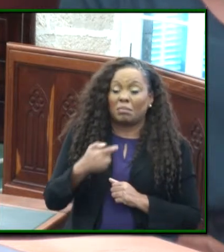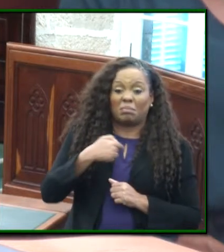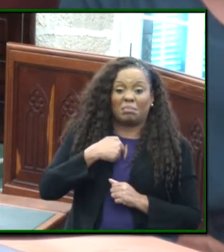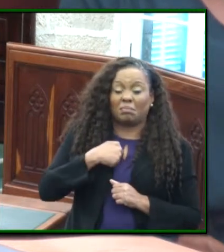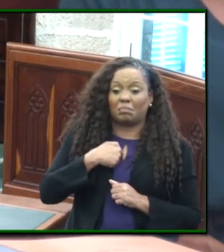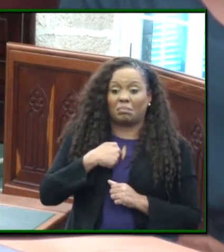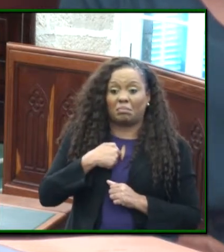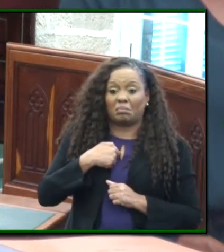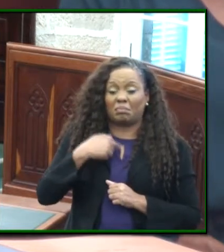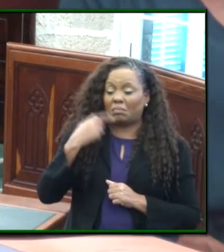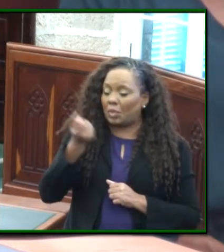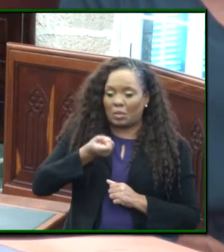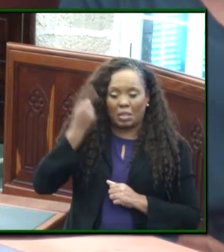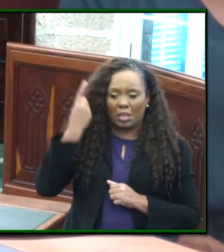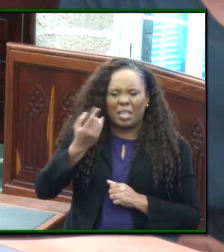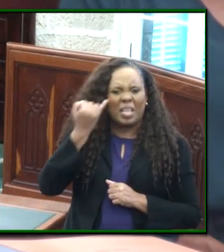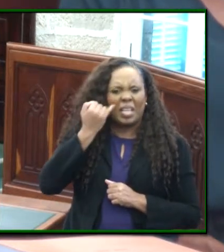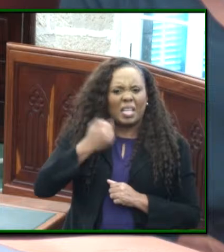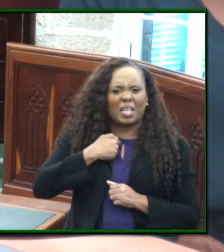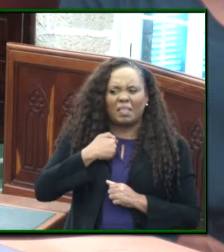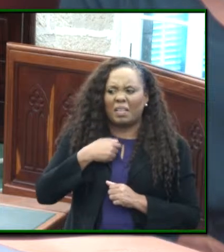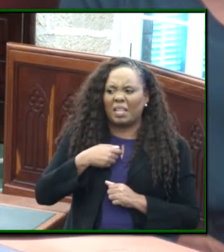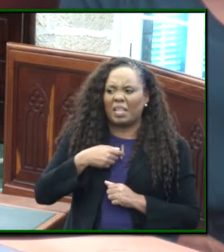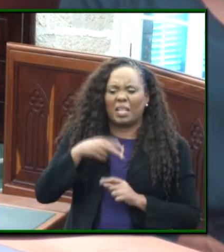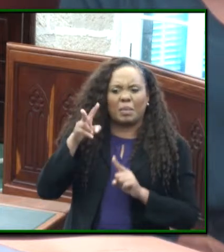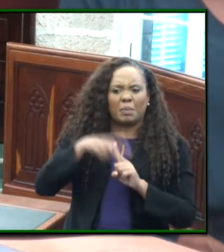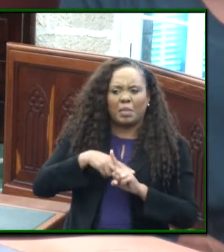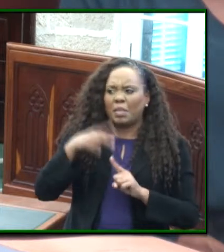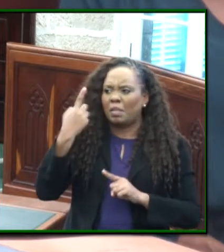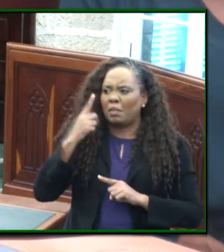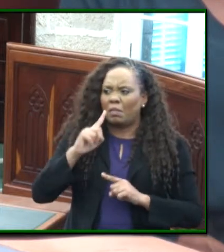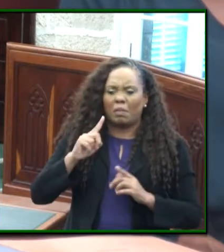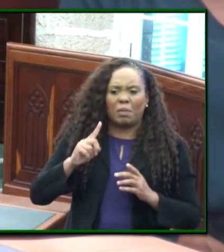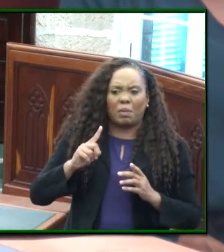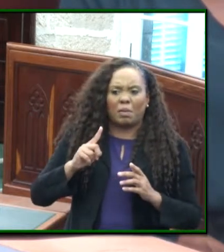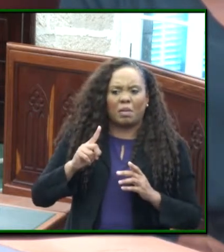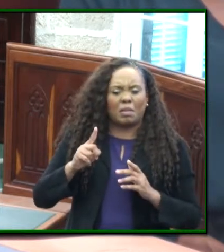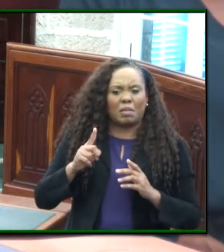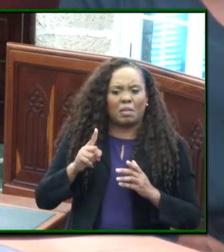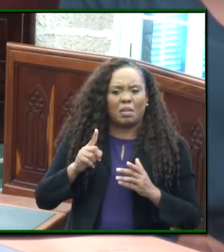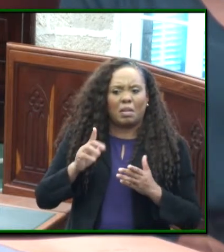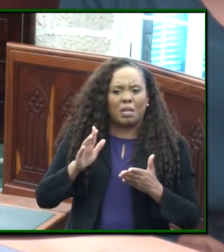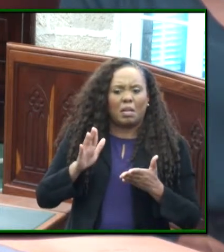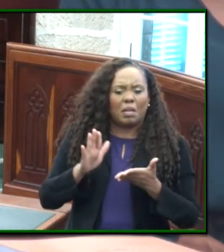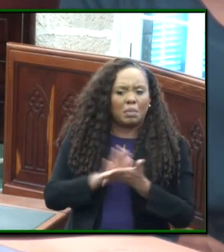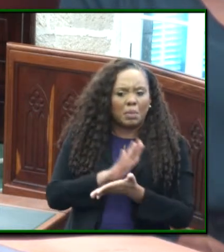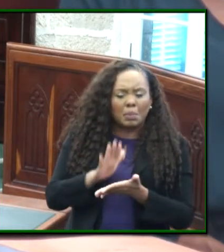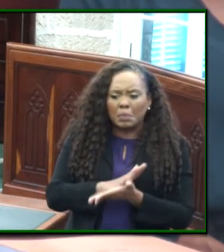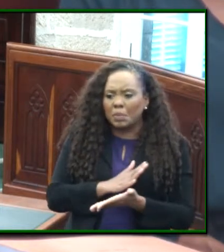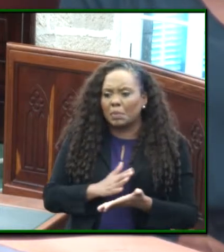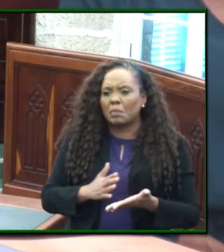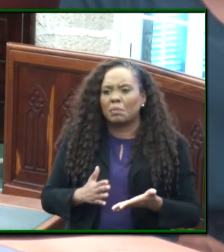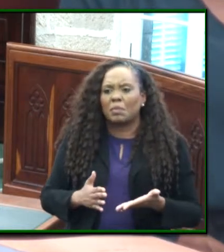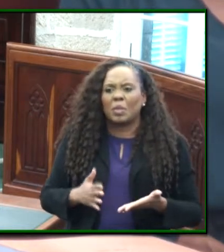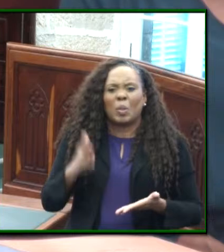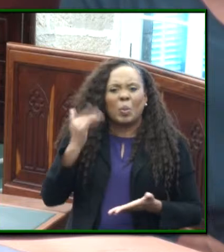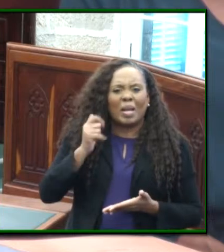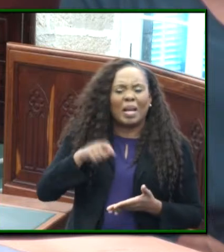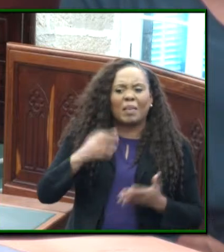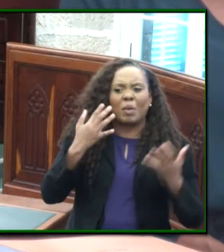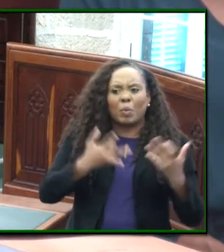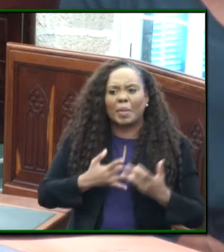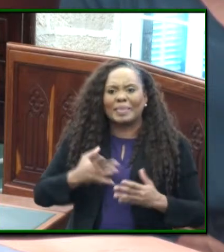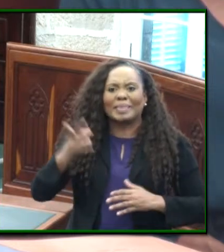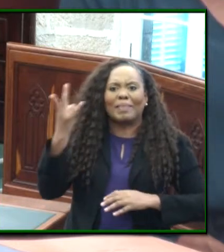why, if I'm applying for a replacement document in particular, it must be in a computer somewhere, why I should have to come back in 2 weeks or 7 days to get